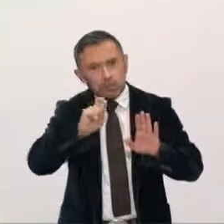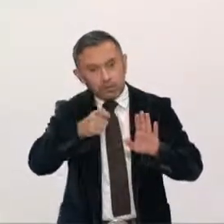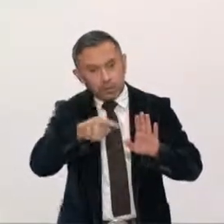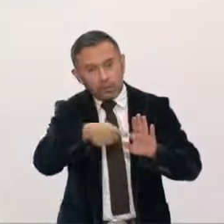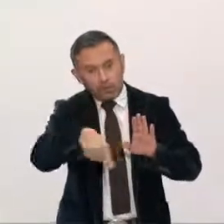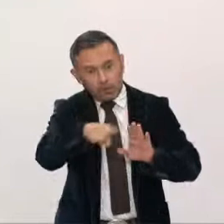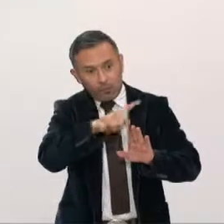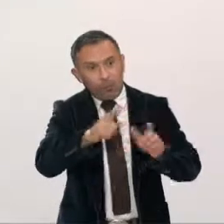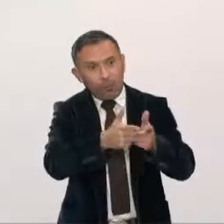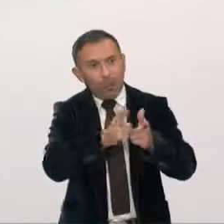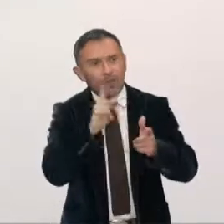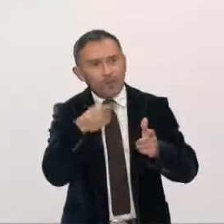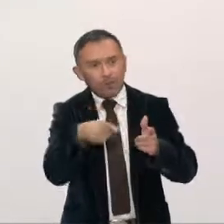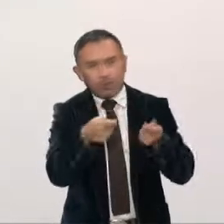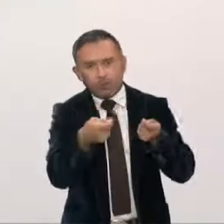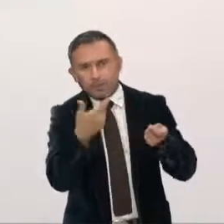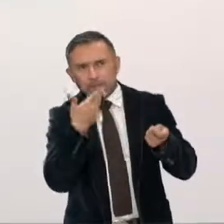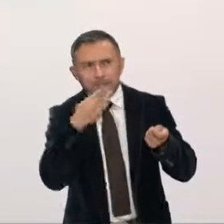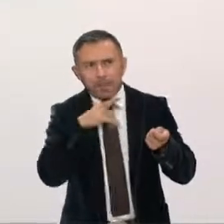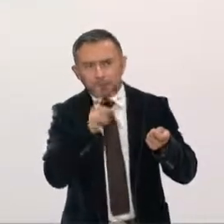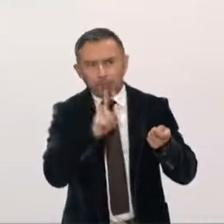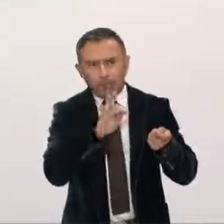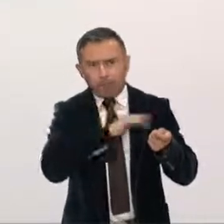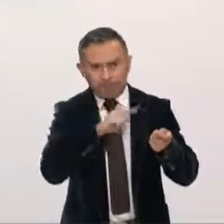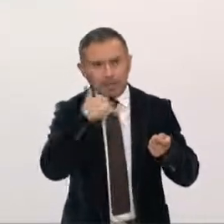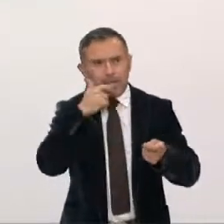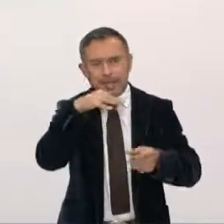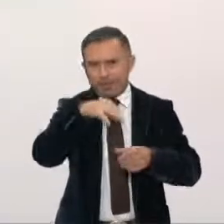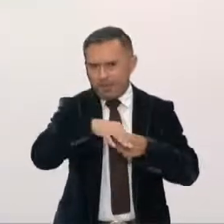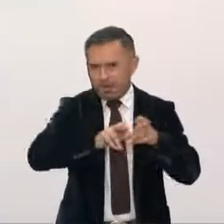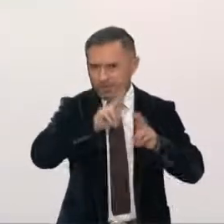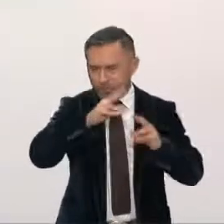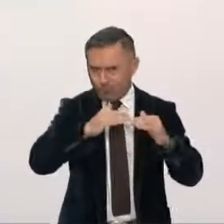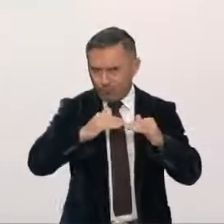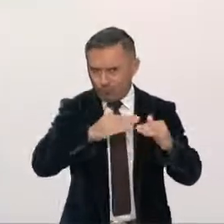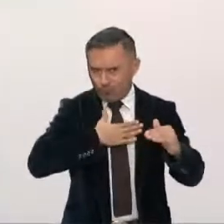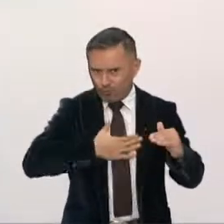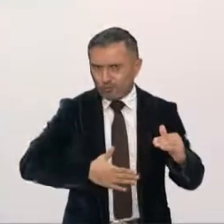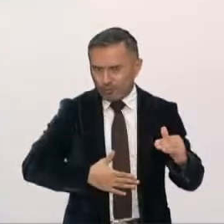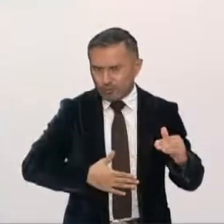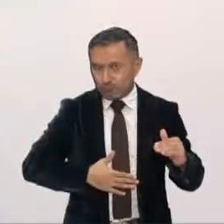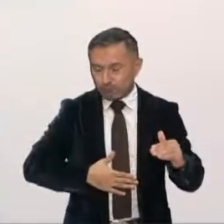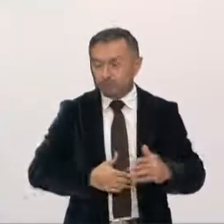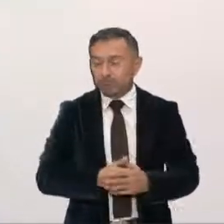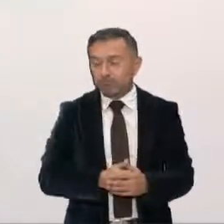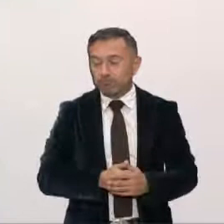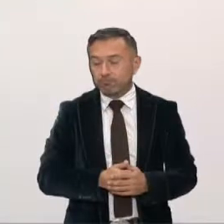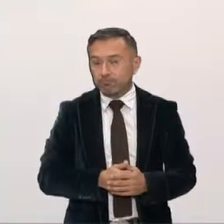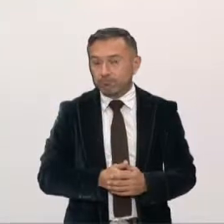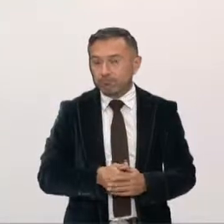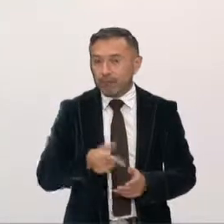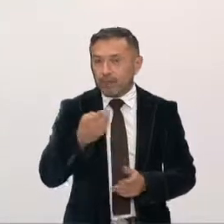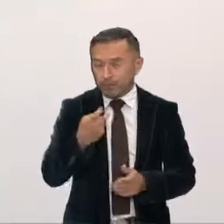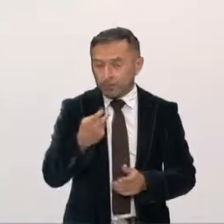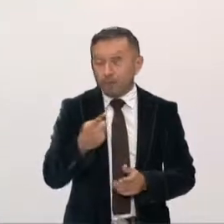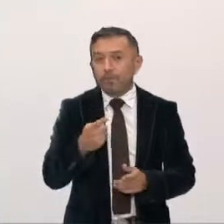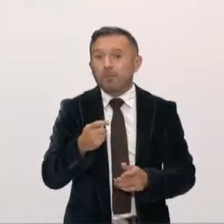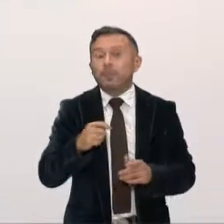questioning the political management of this organization and requesting democratization.